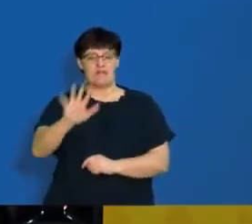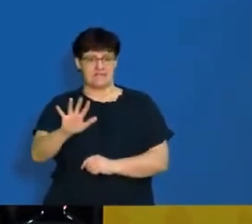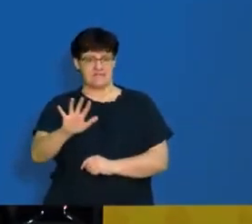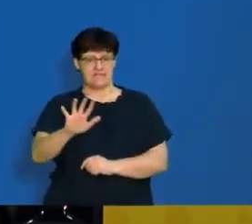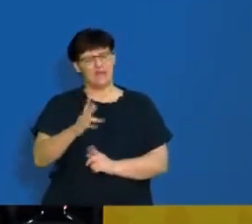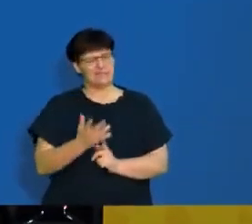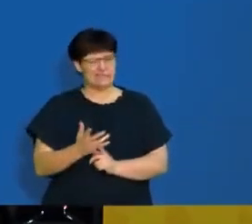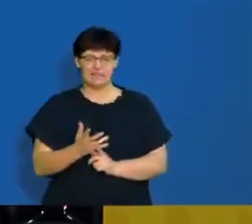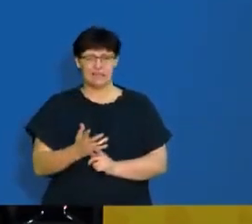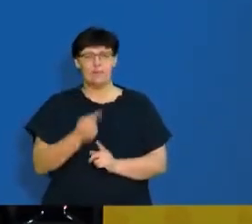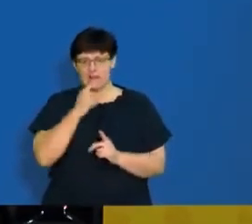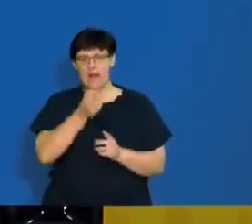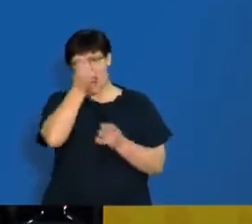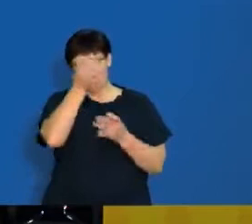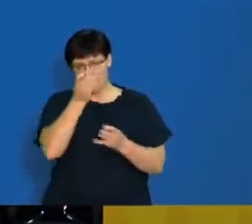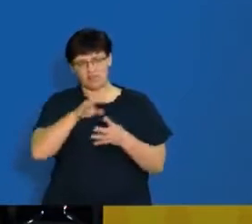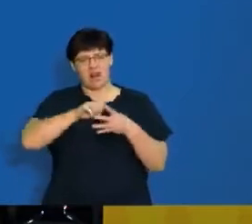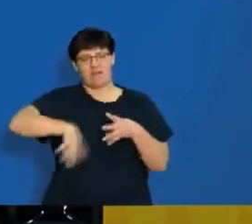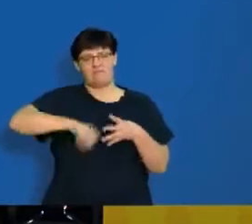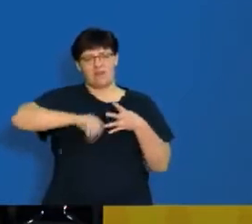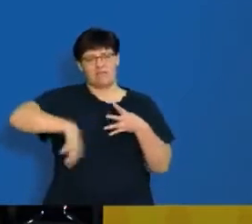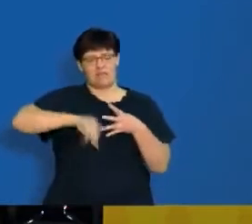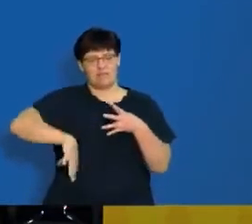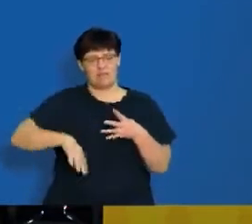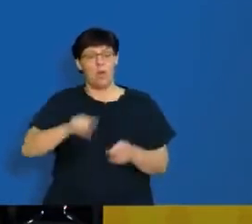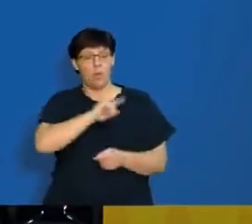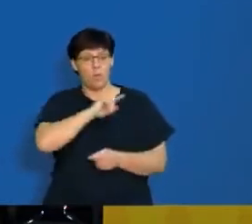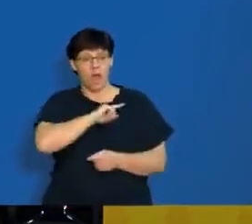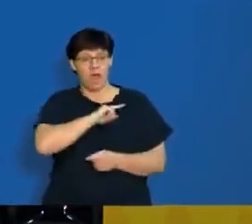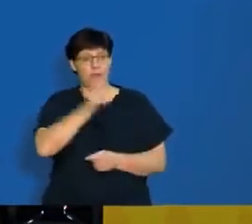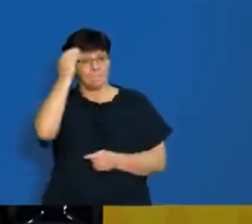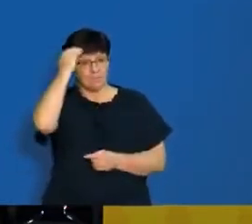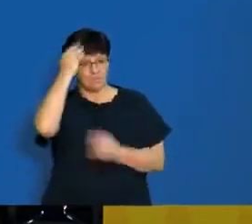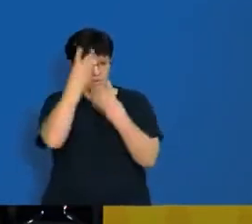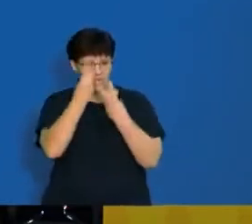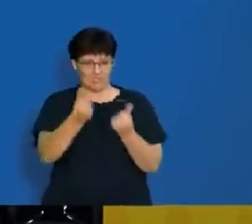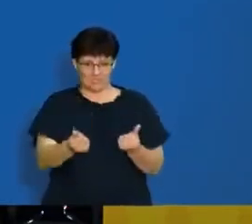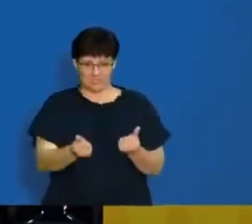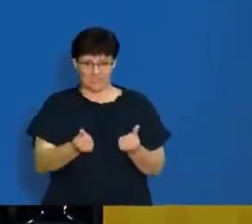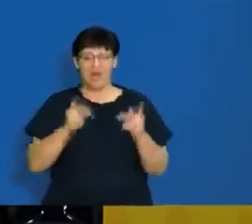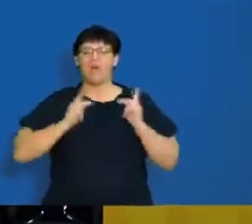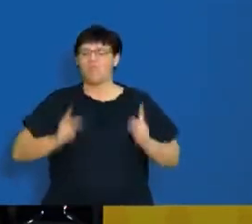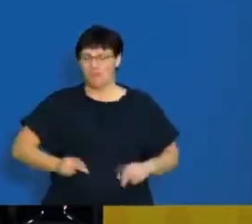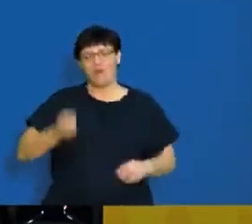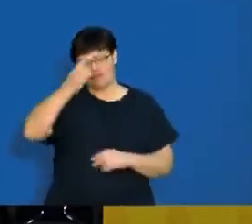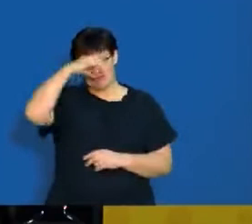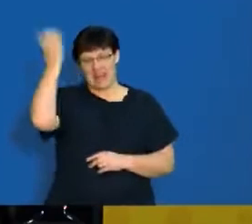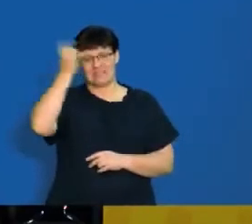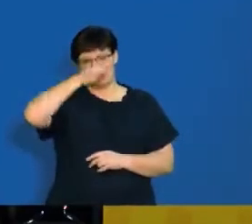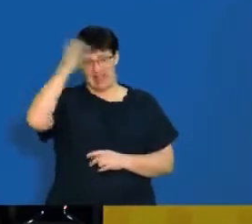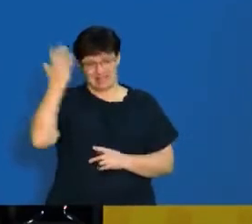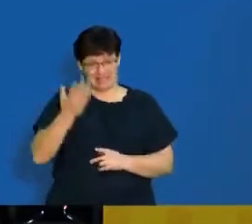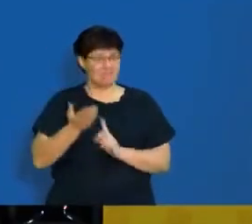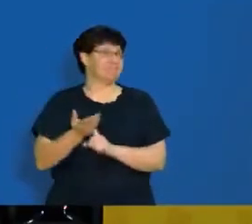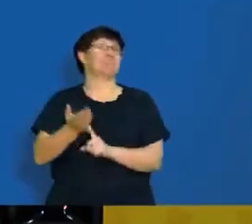are likely to leave out a few things, because we know what happens to memory. As human beings, we forget things that happened a long